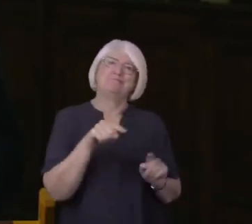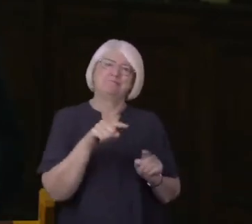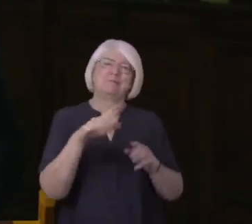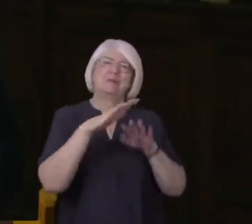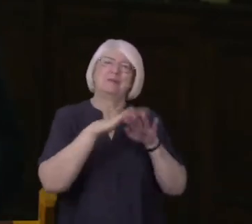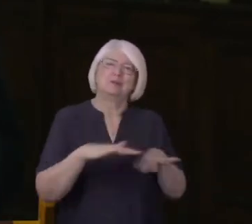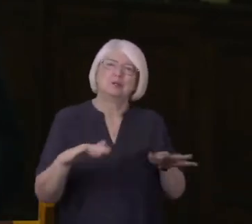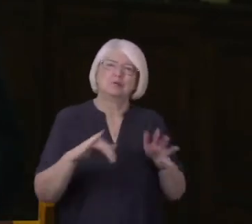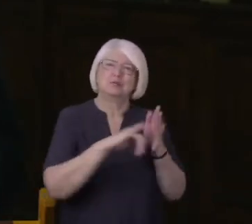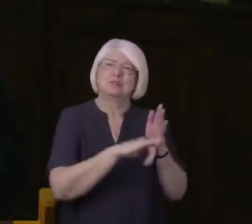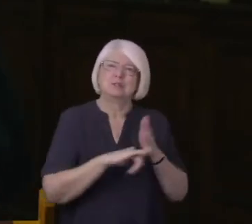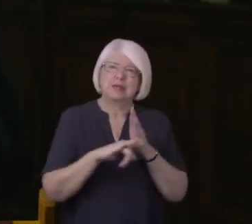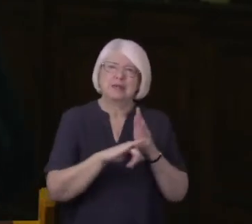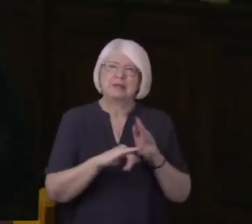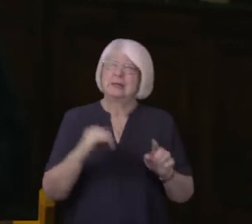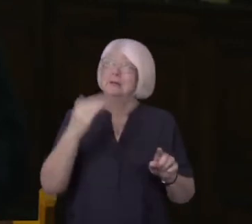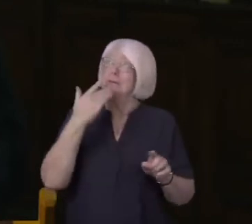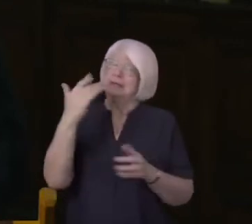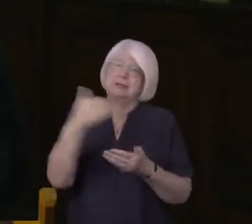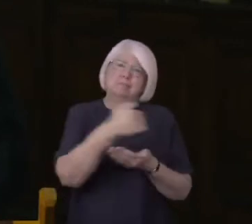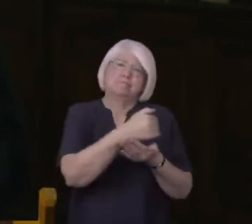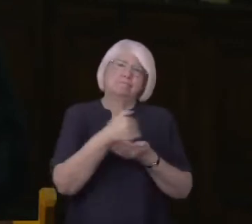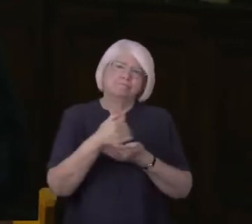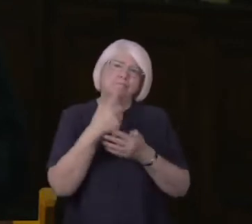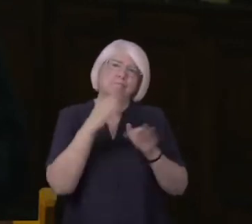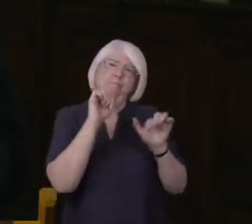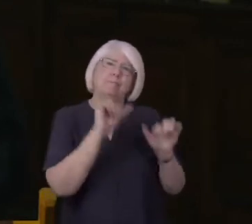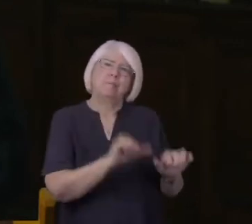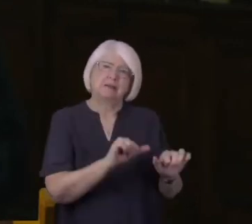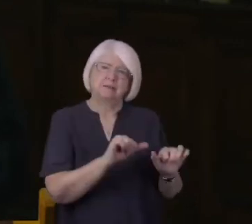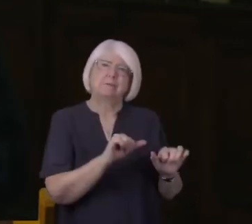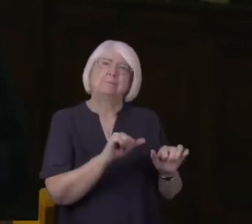Children's Society. Guard and bless them.